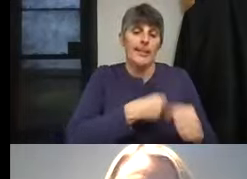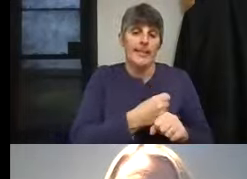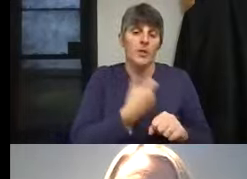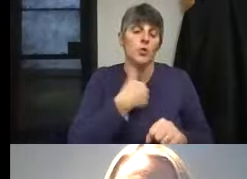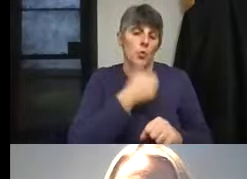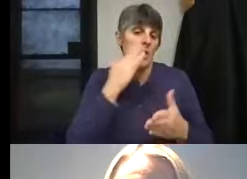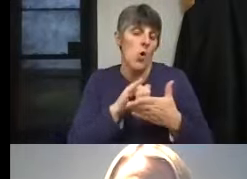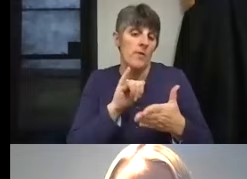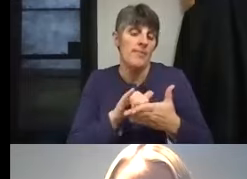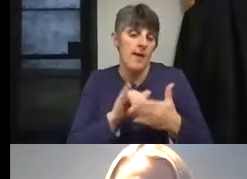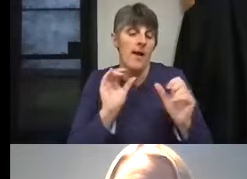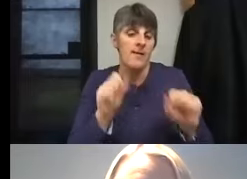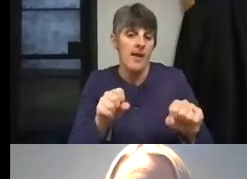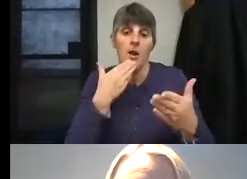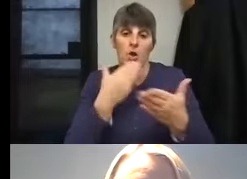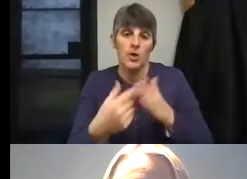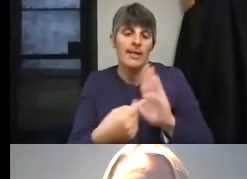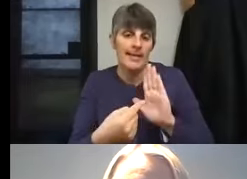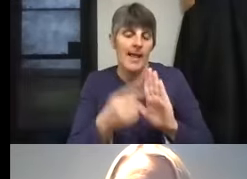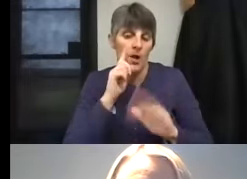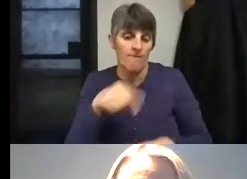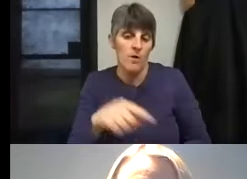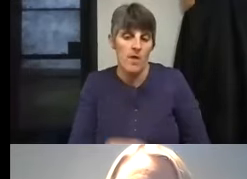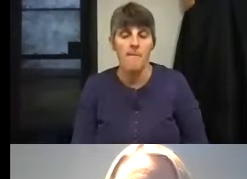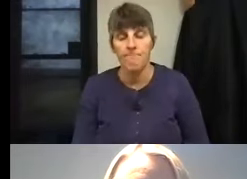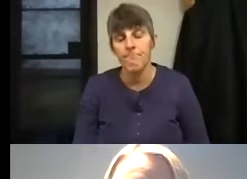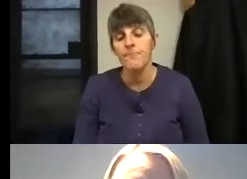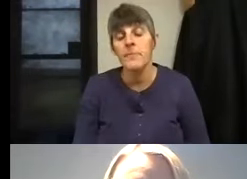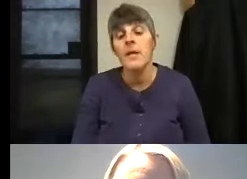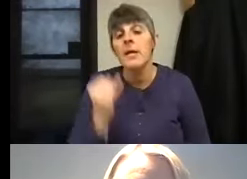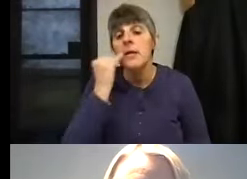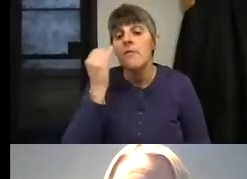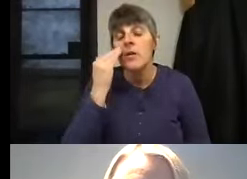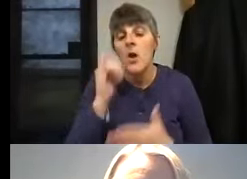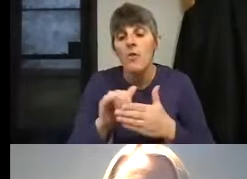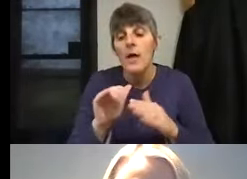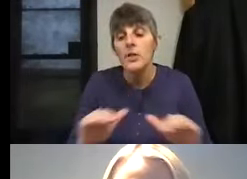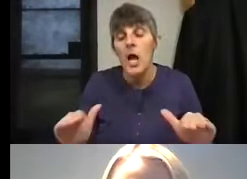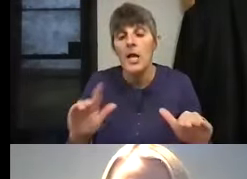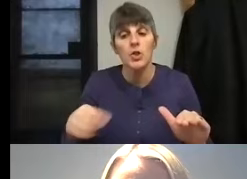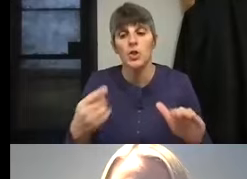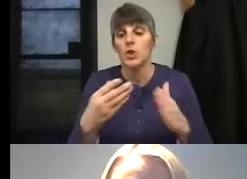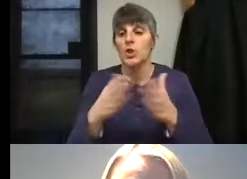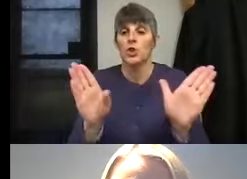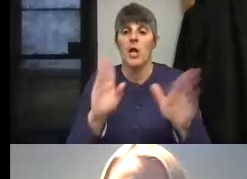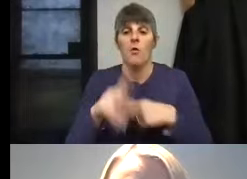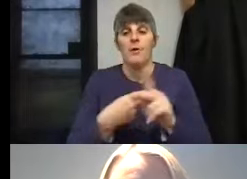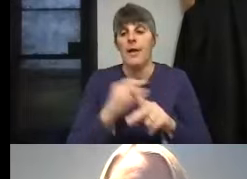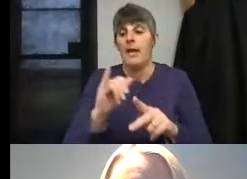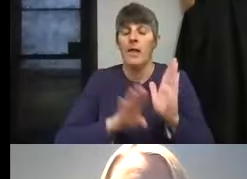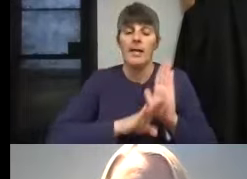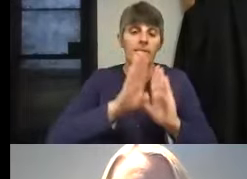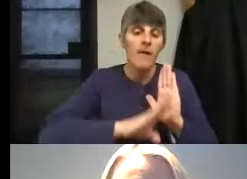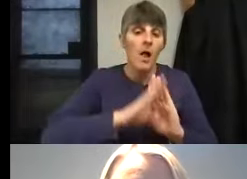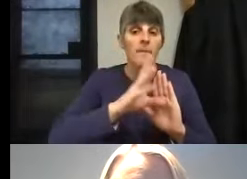know that that can be a good indicator for them. If we know that the child's just general kind of like